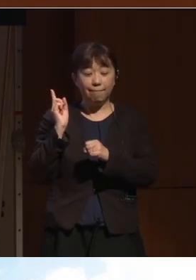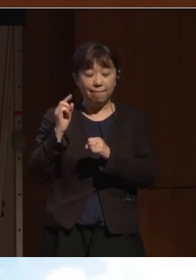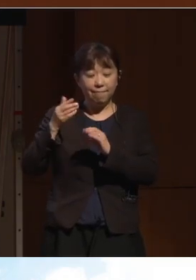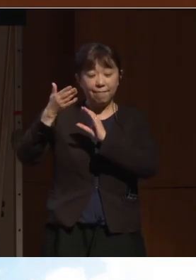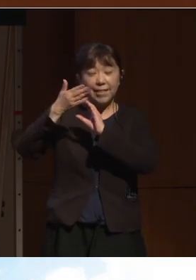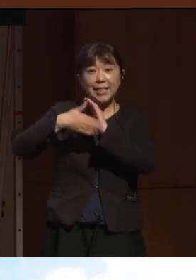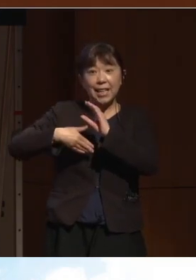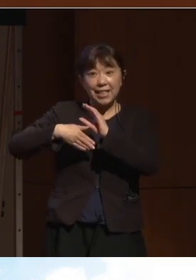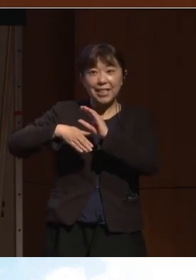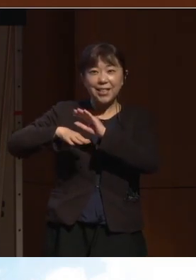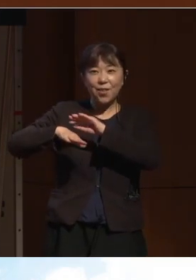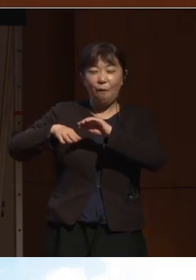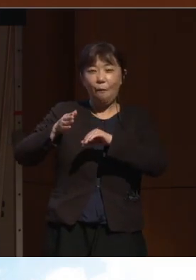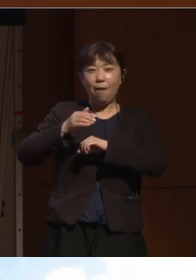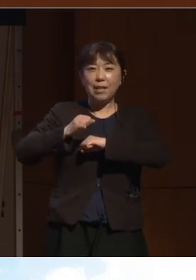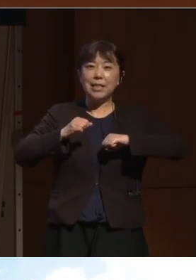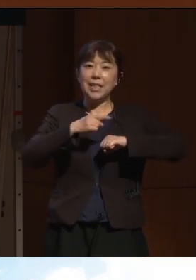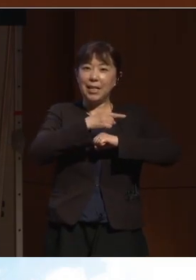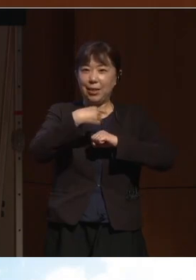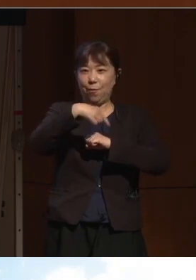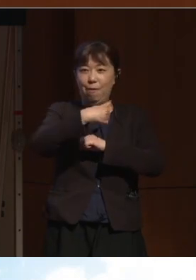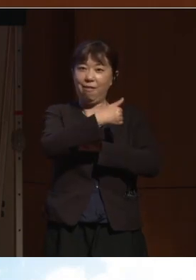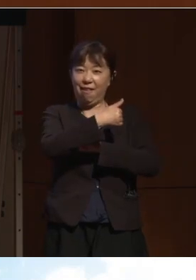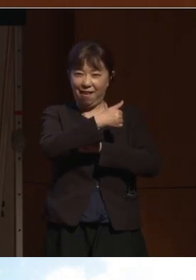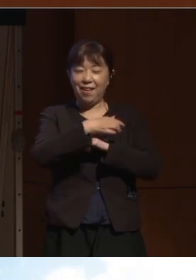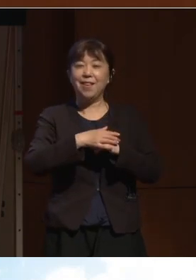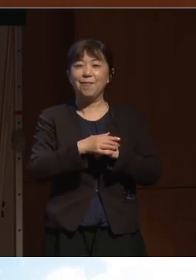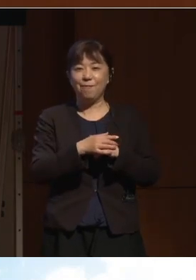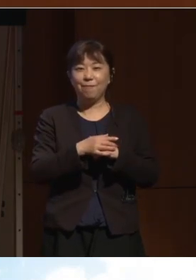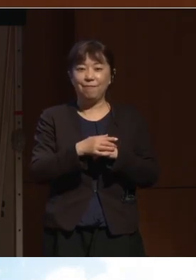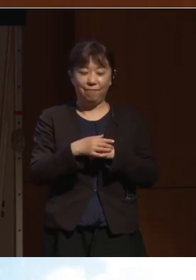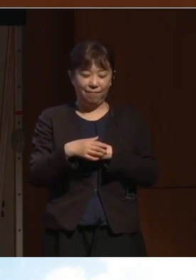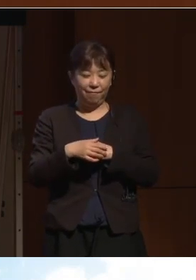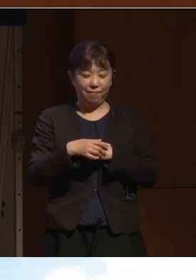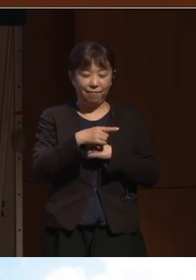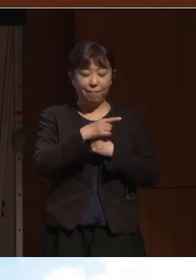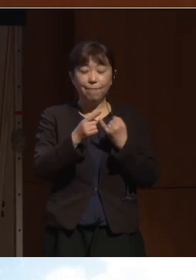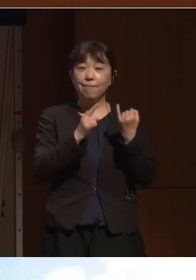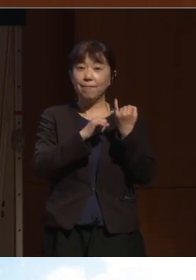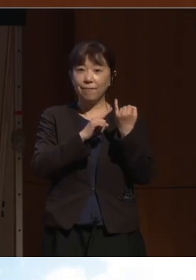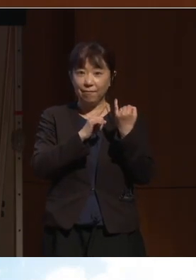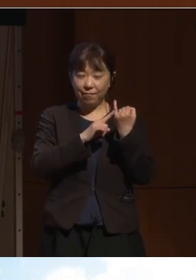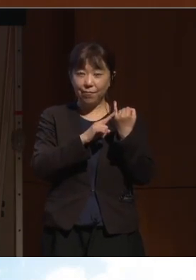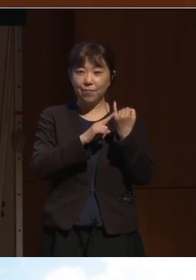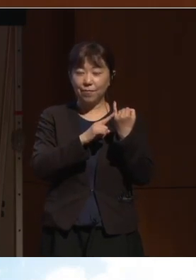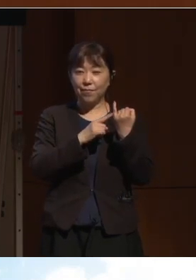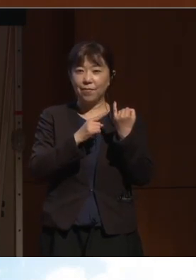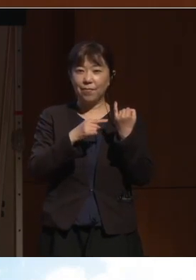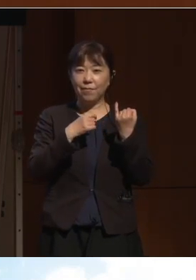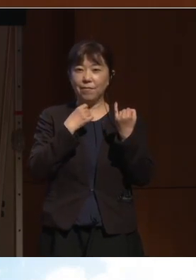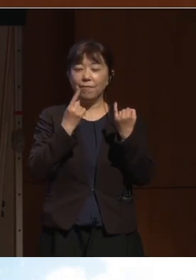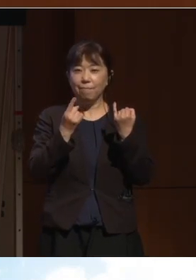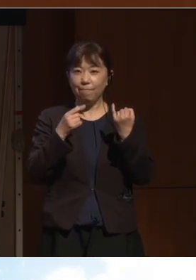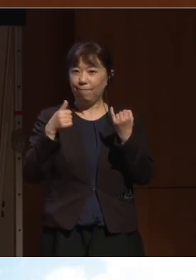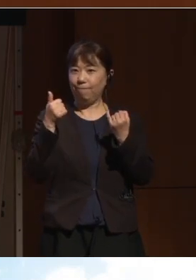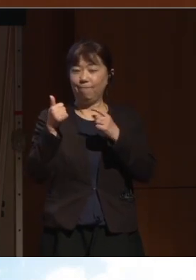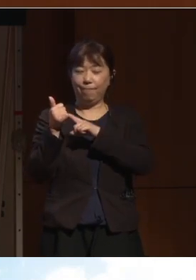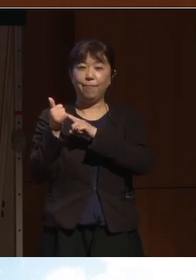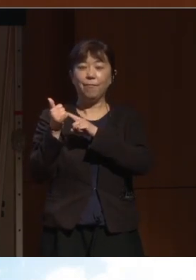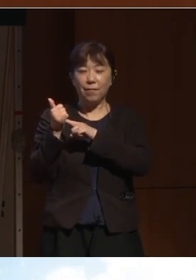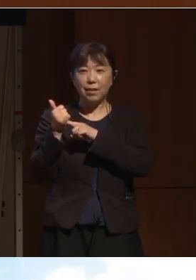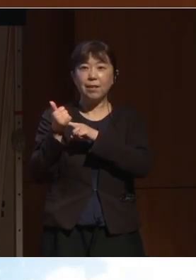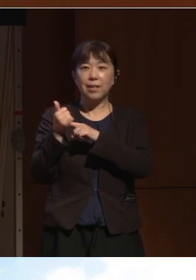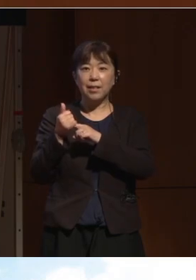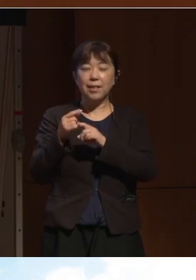were able to join you alongside Chris Wormald, who was then our Permanent Secretary for Health. He's moved on to